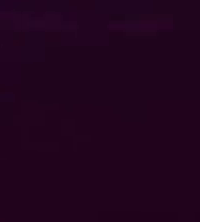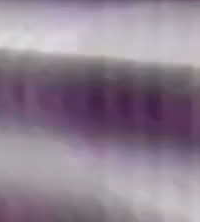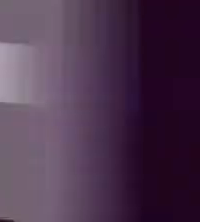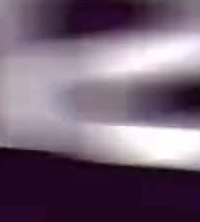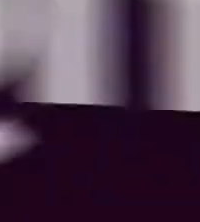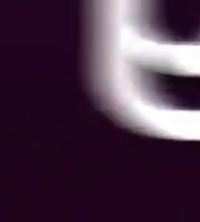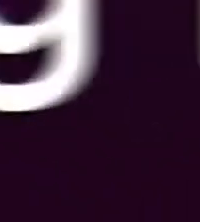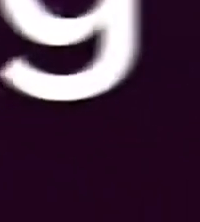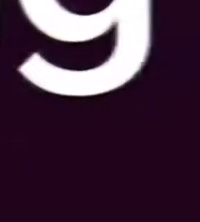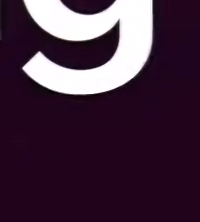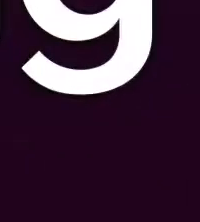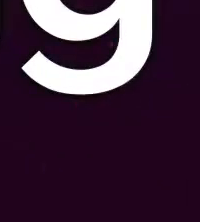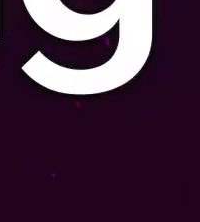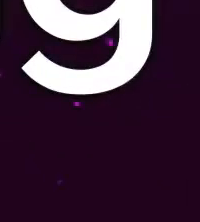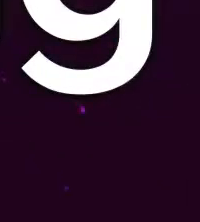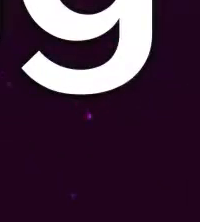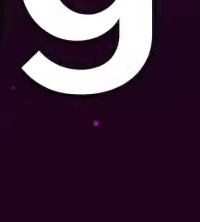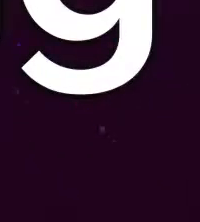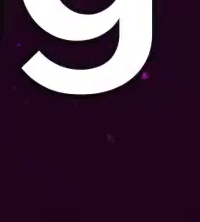foreign